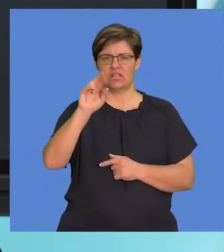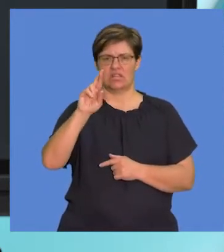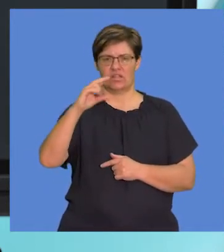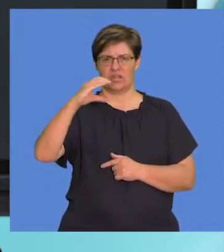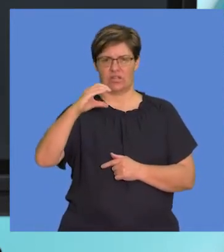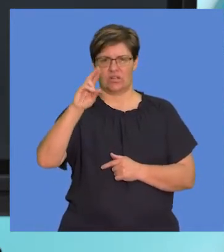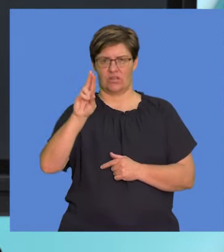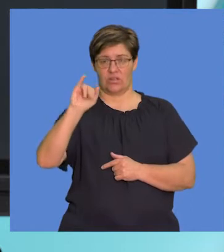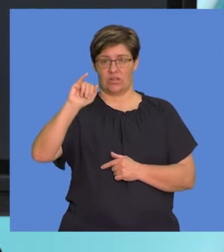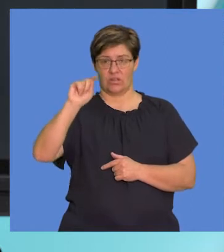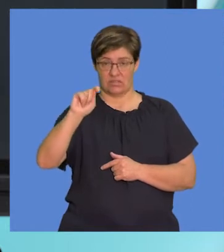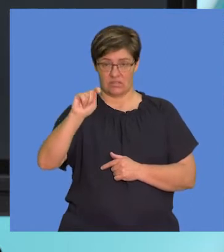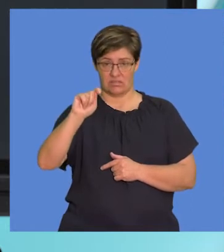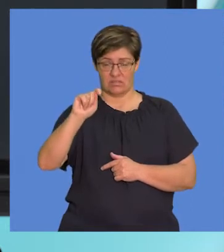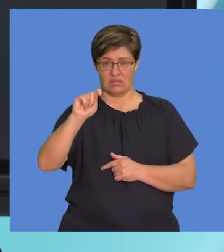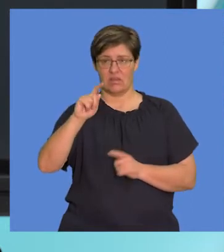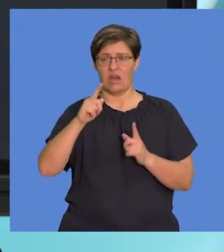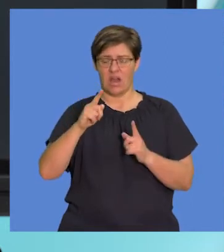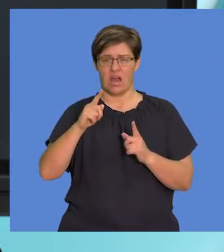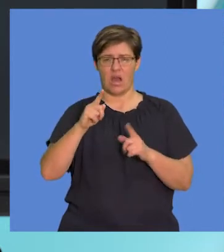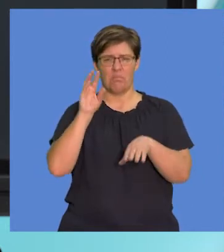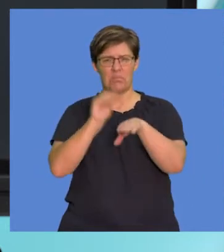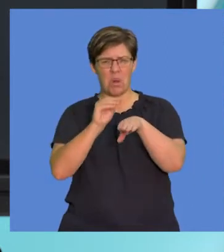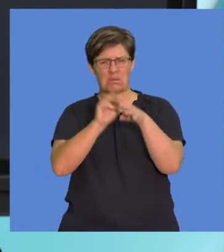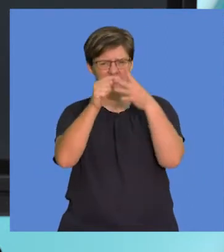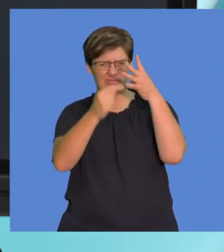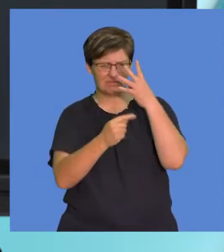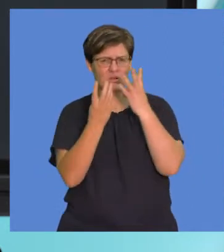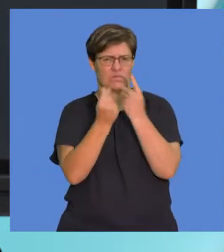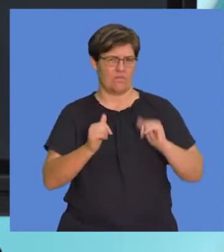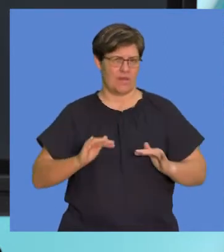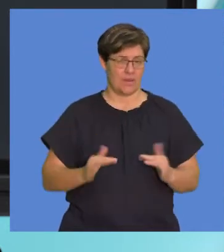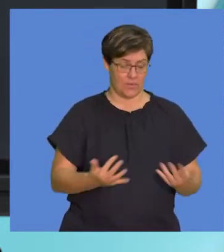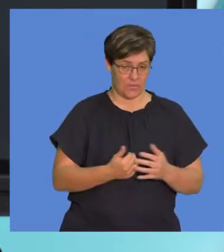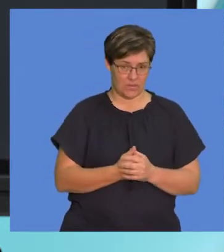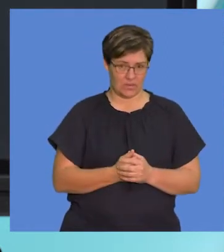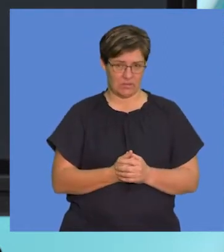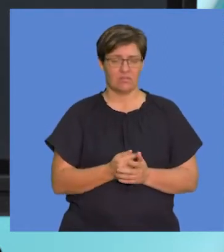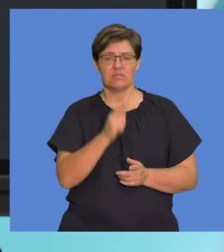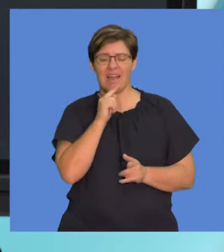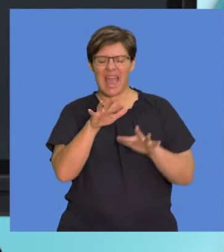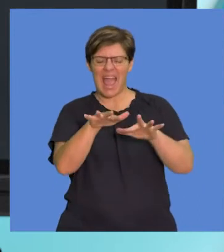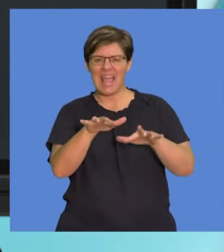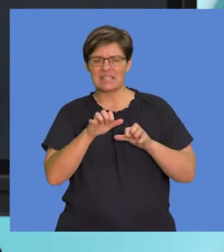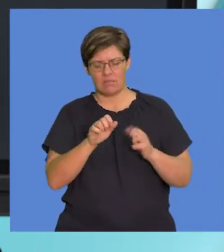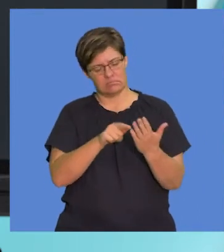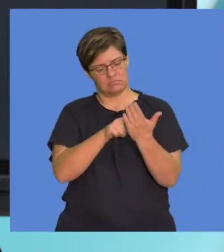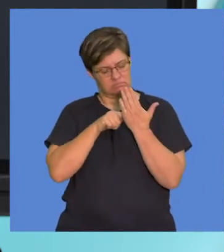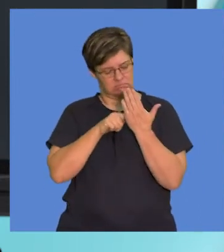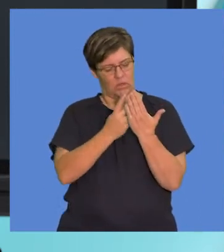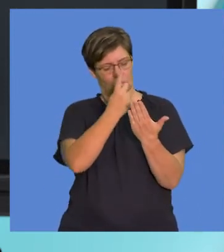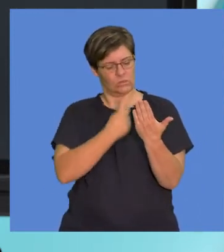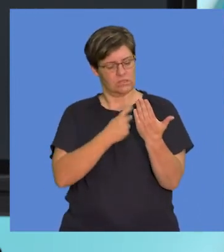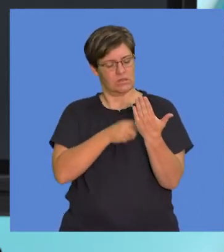So we're going to take a discussion on, the approach to responding to typical examination questions, and